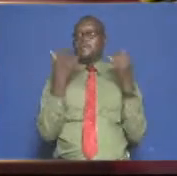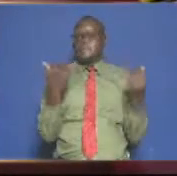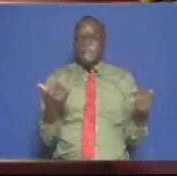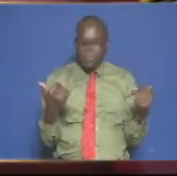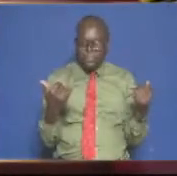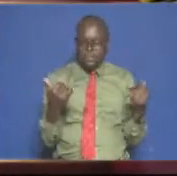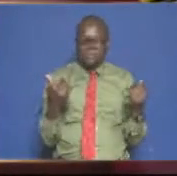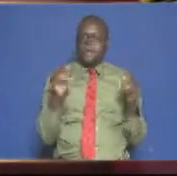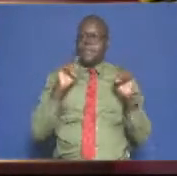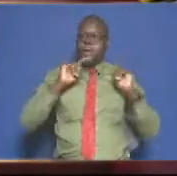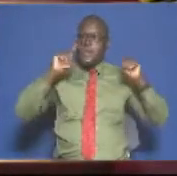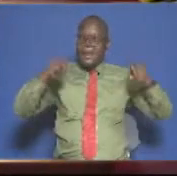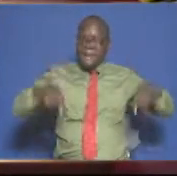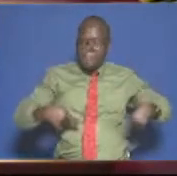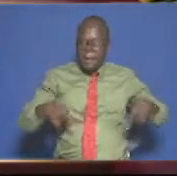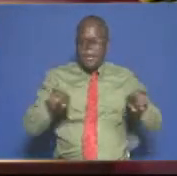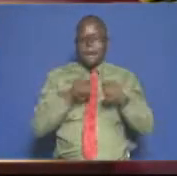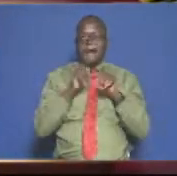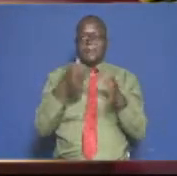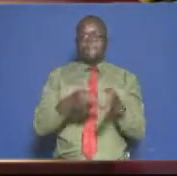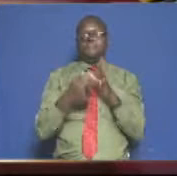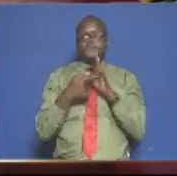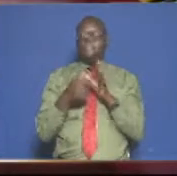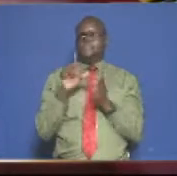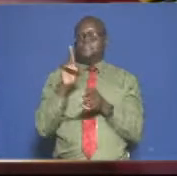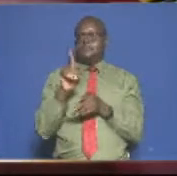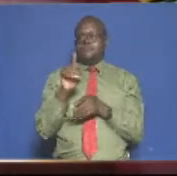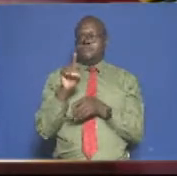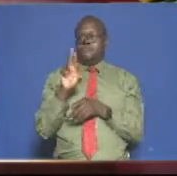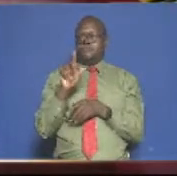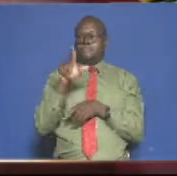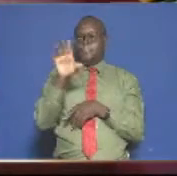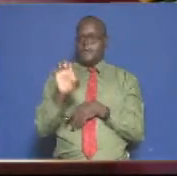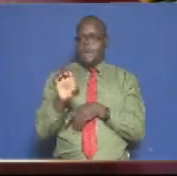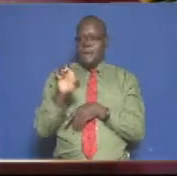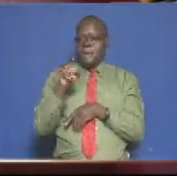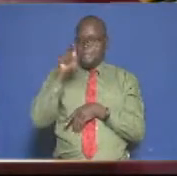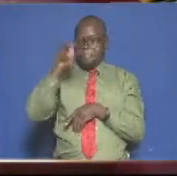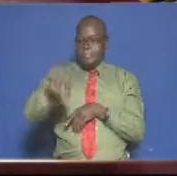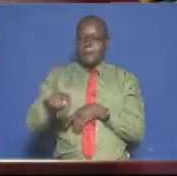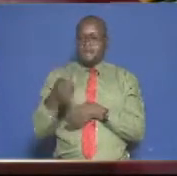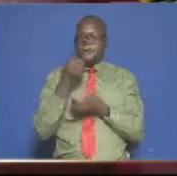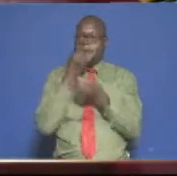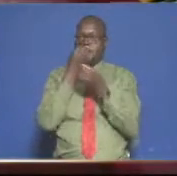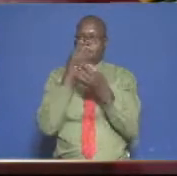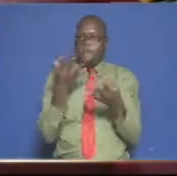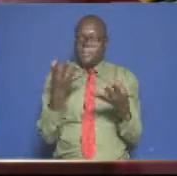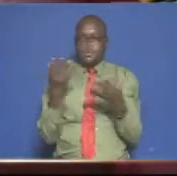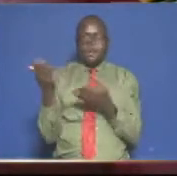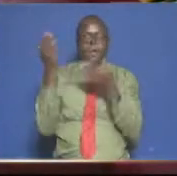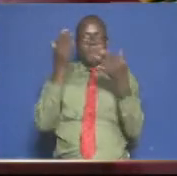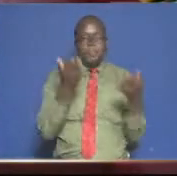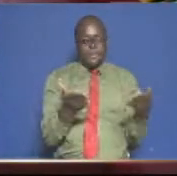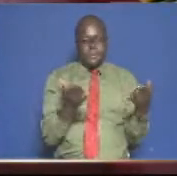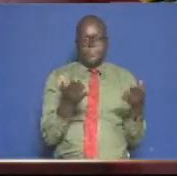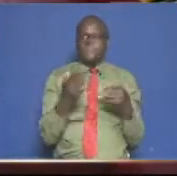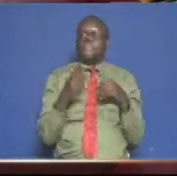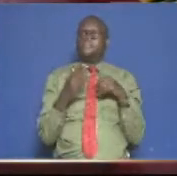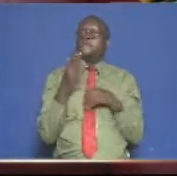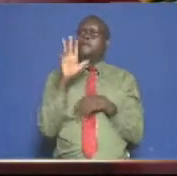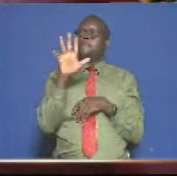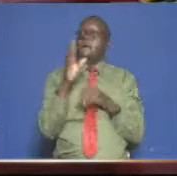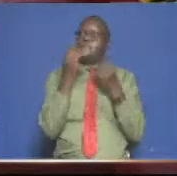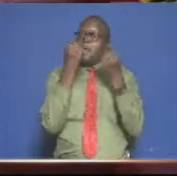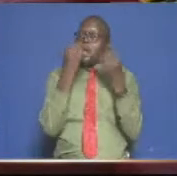committee, demand, as requested by Duale, that this information must be provided. Five, how much